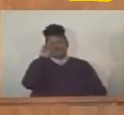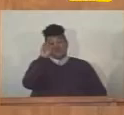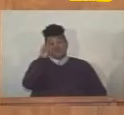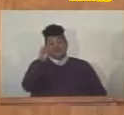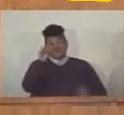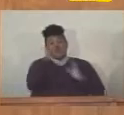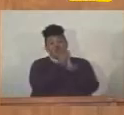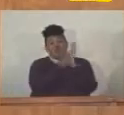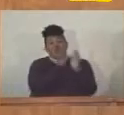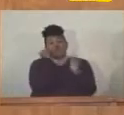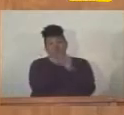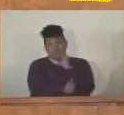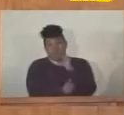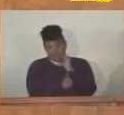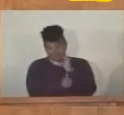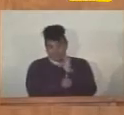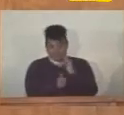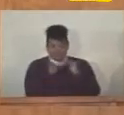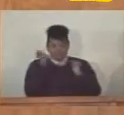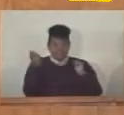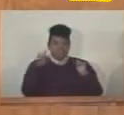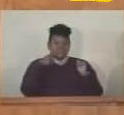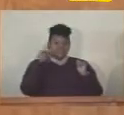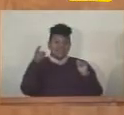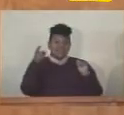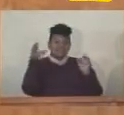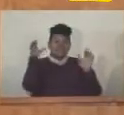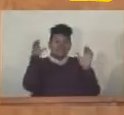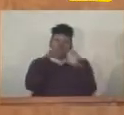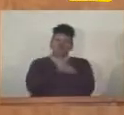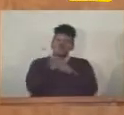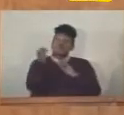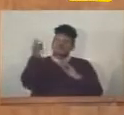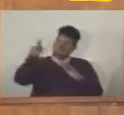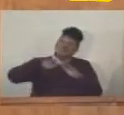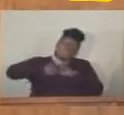law was being passed, they said the criminals must run away,